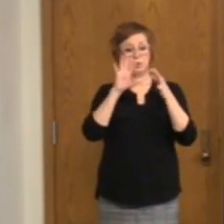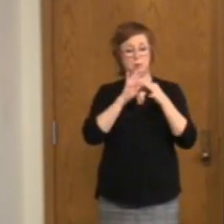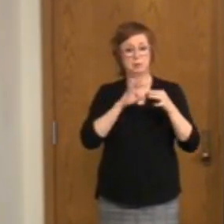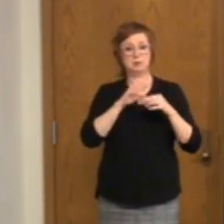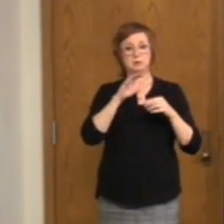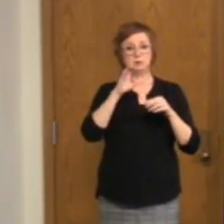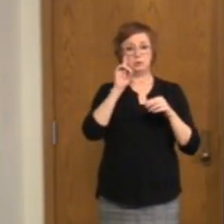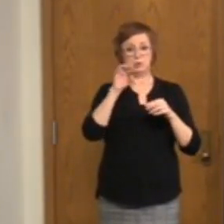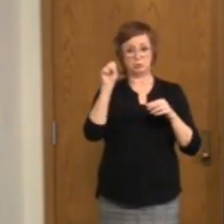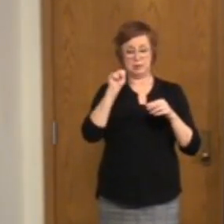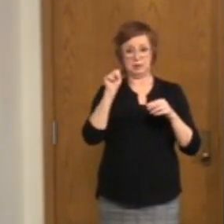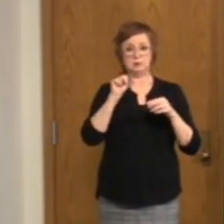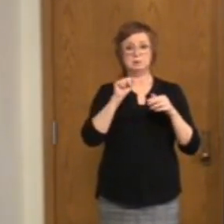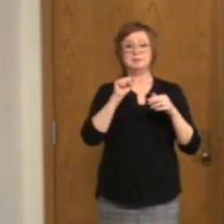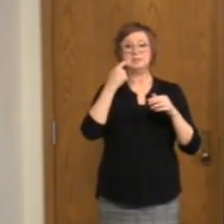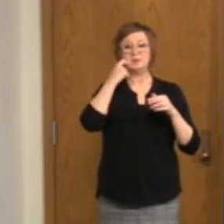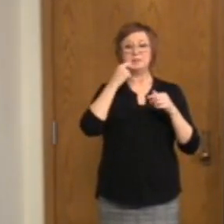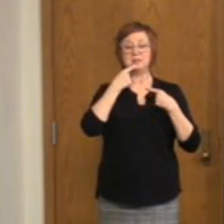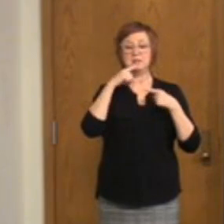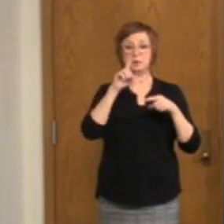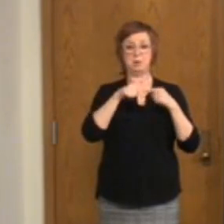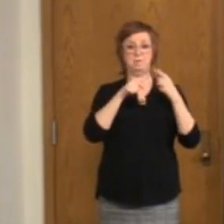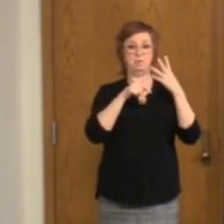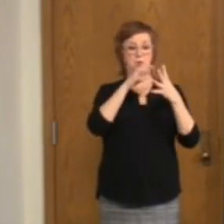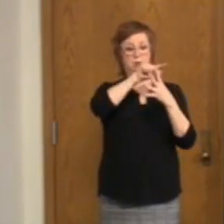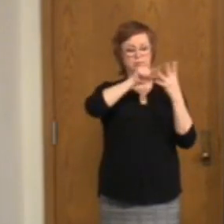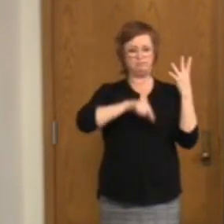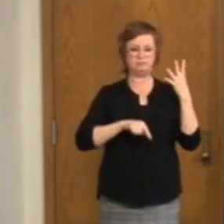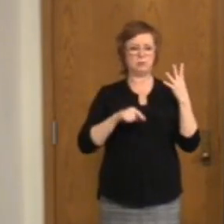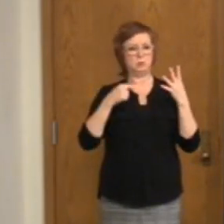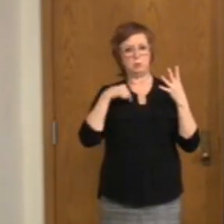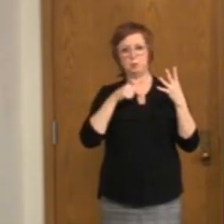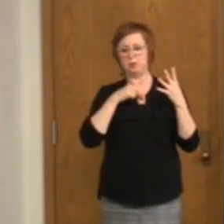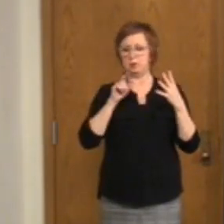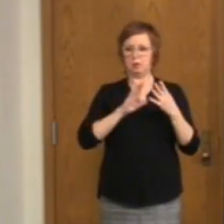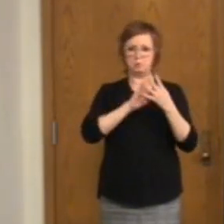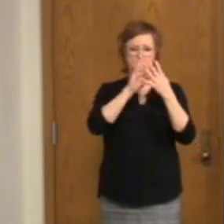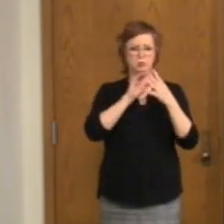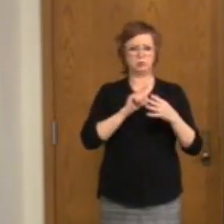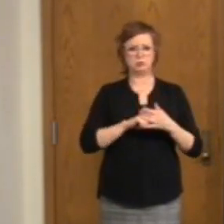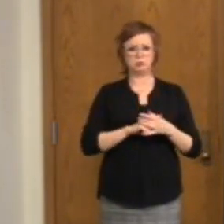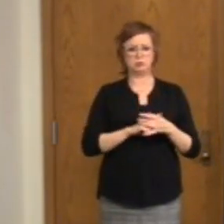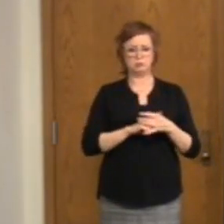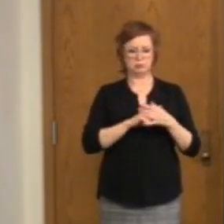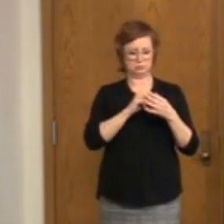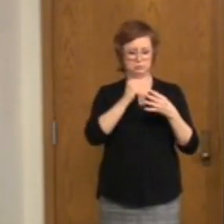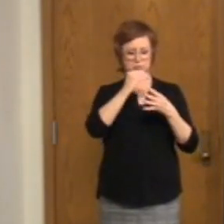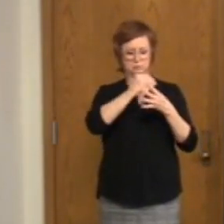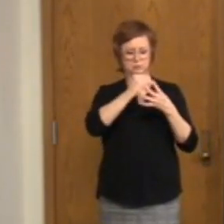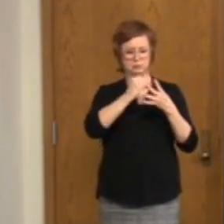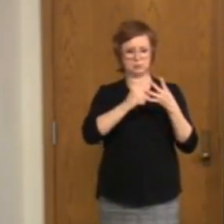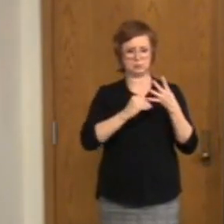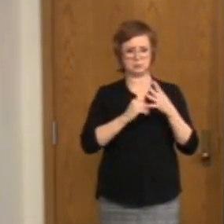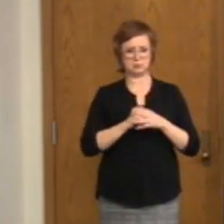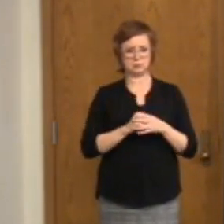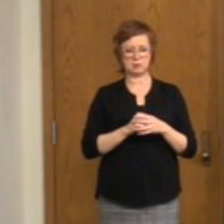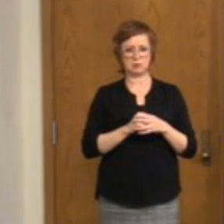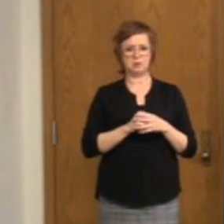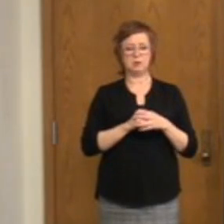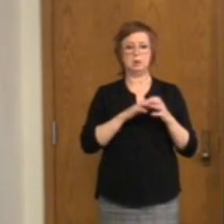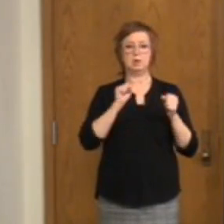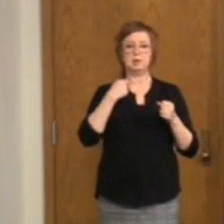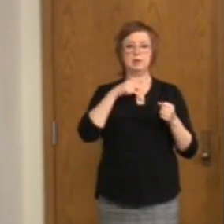we approach COVID-19 and how we approach it today with an eye as to, is there an opportunity for us to start to lift measures